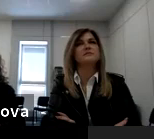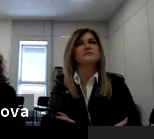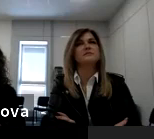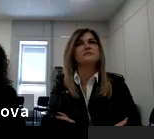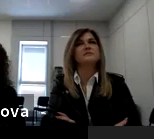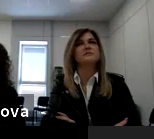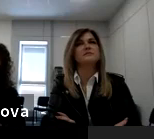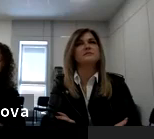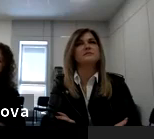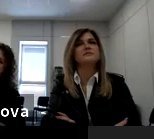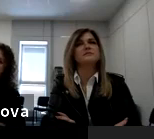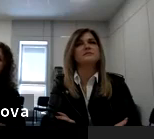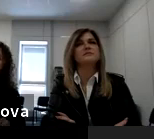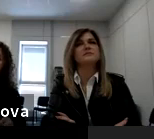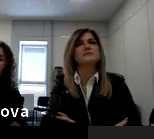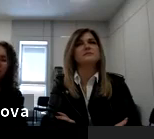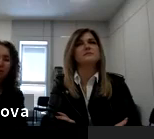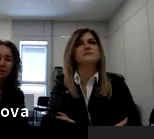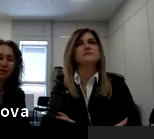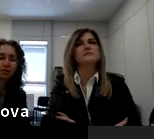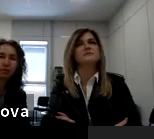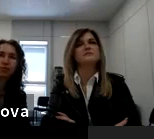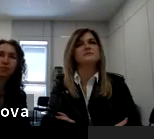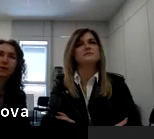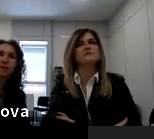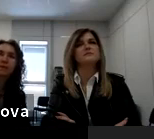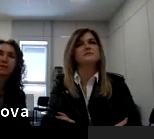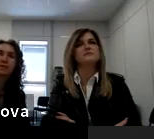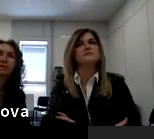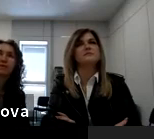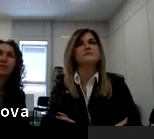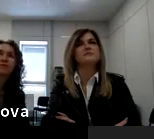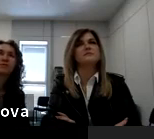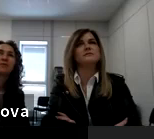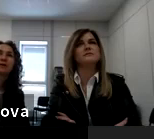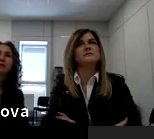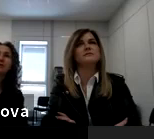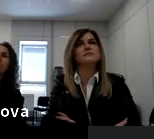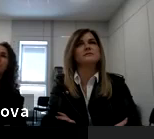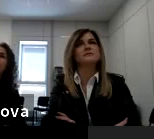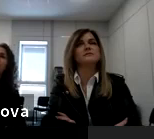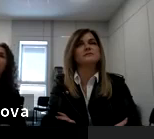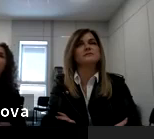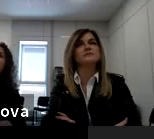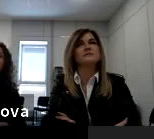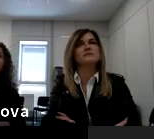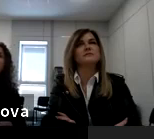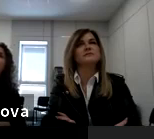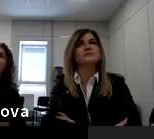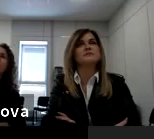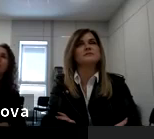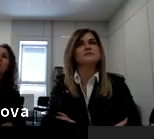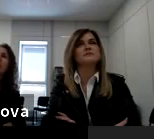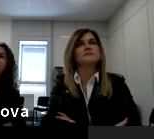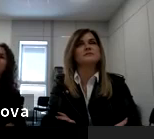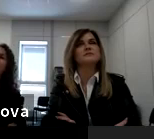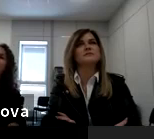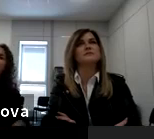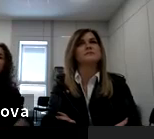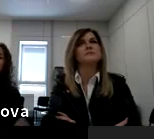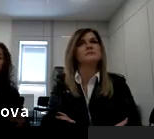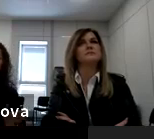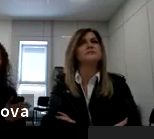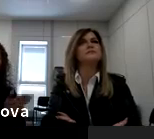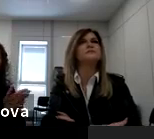maybe window racks to make this razor effect, razor light